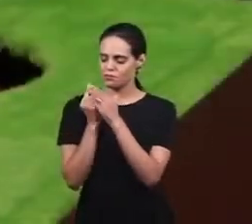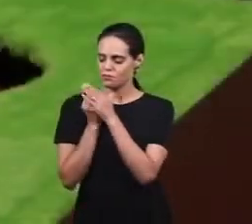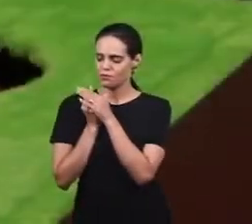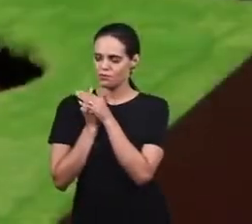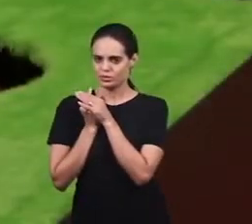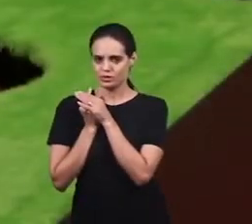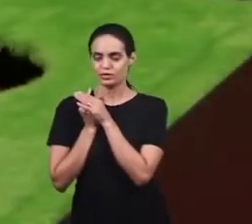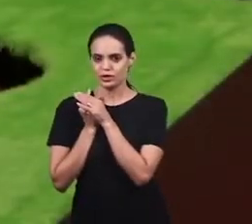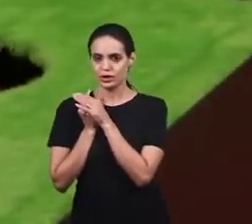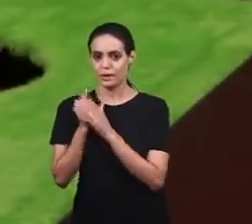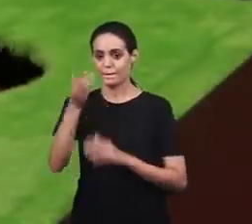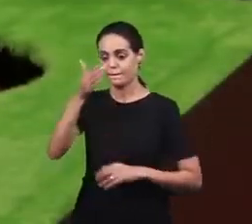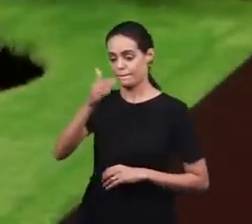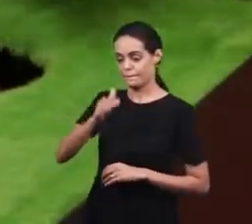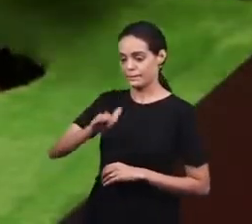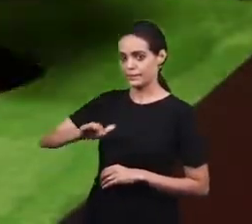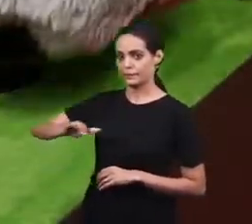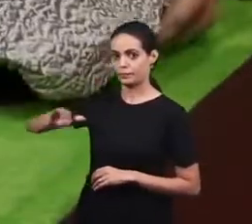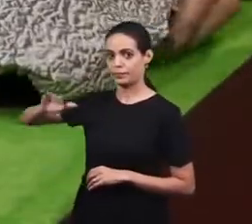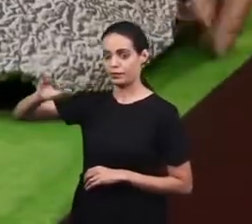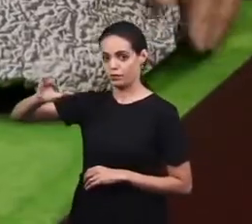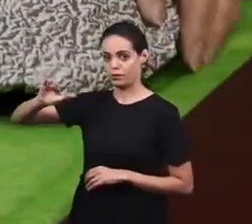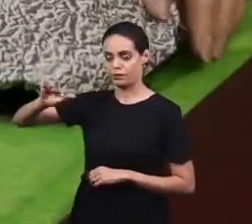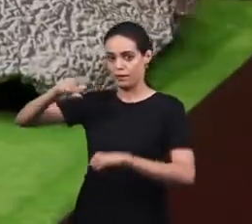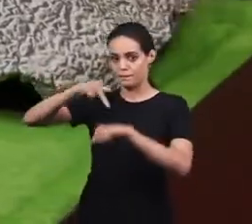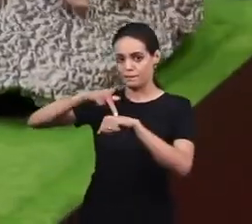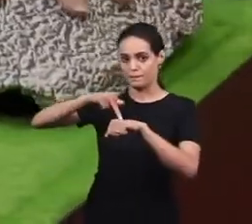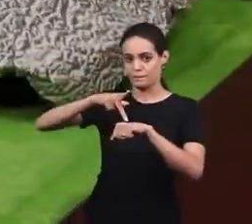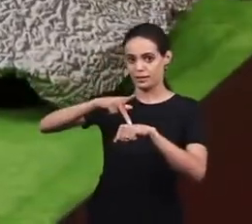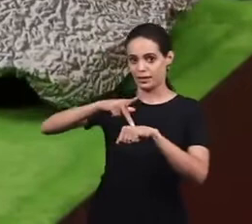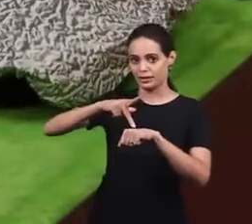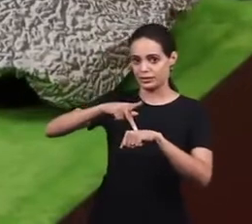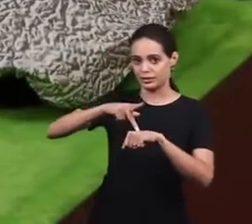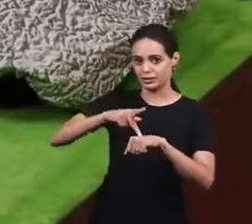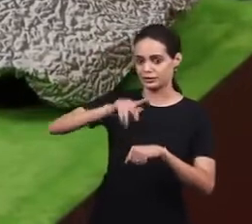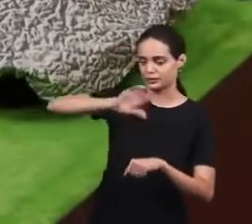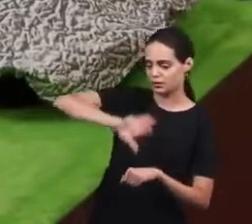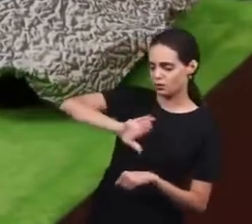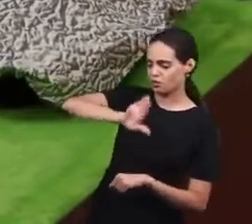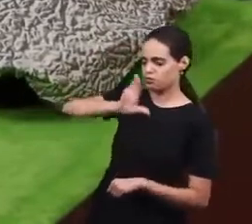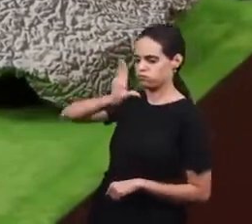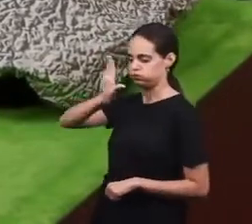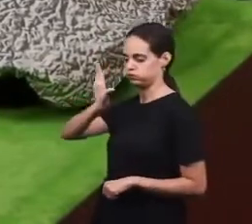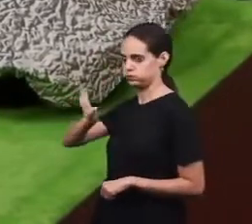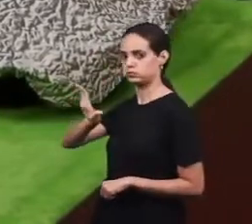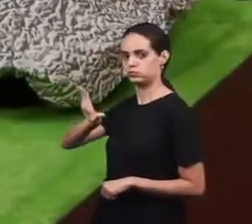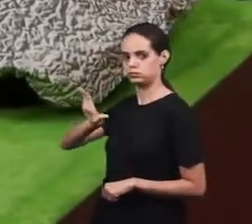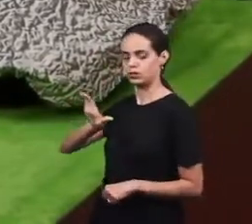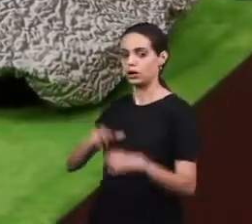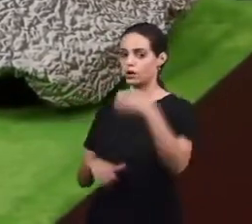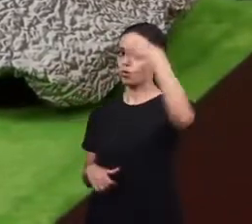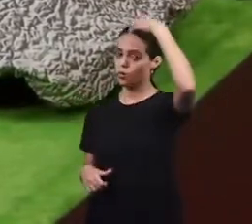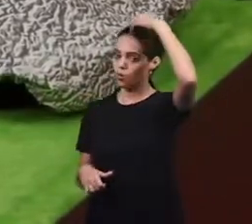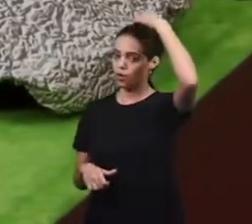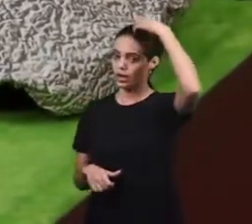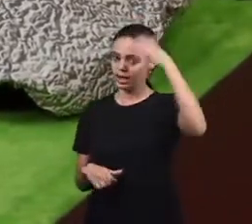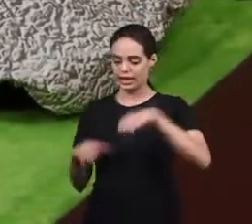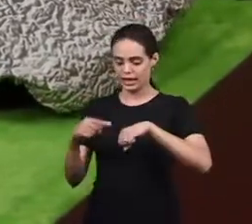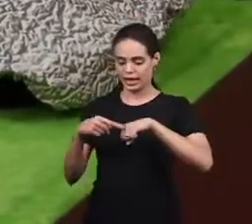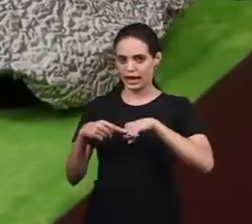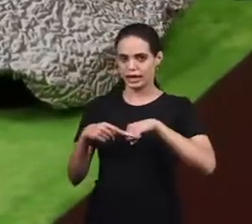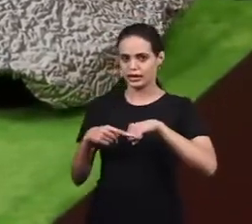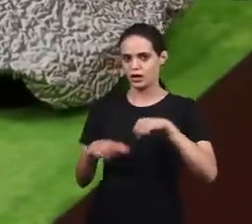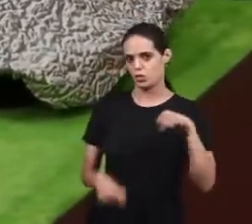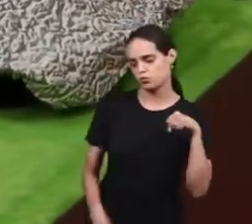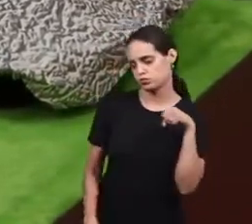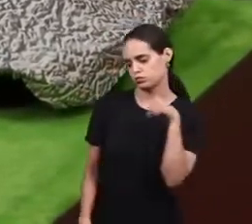den. And the den was covered by a rock. And the king, with his ring, he